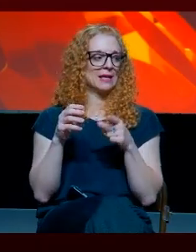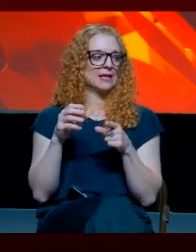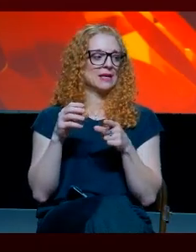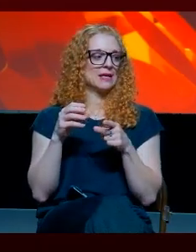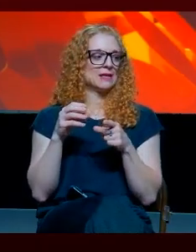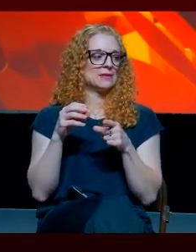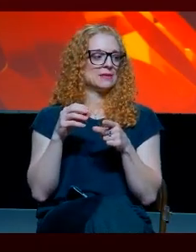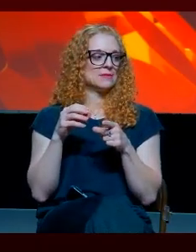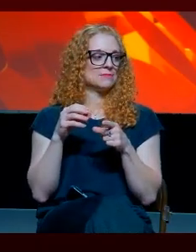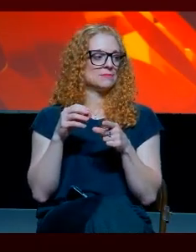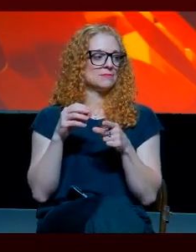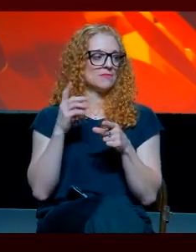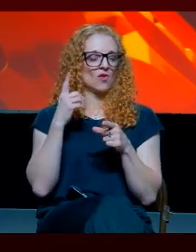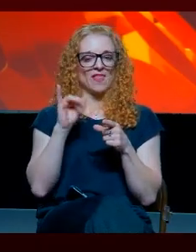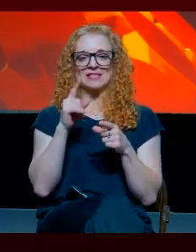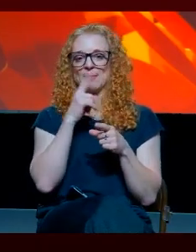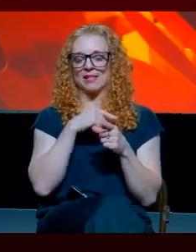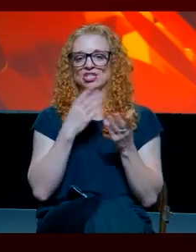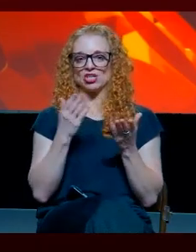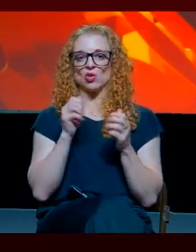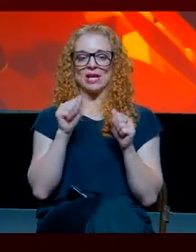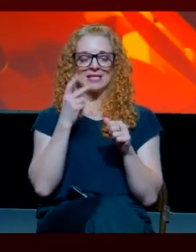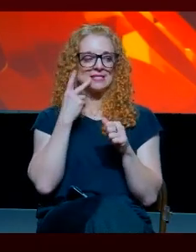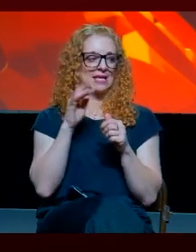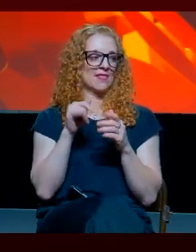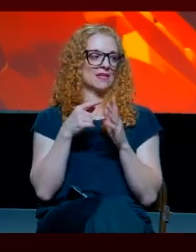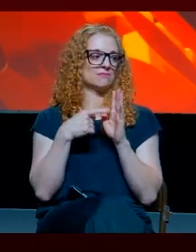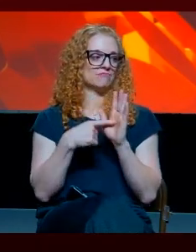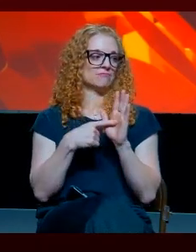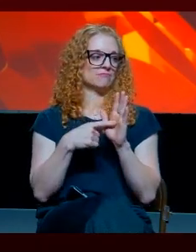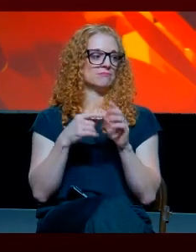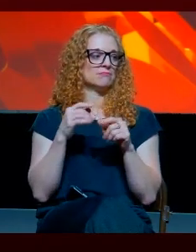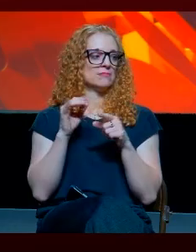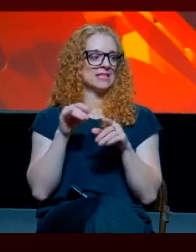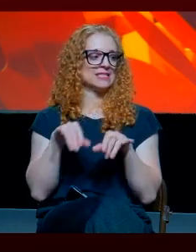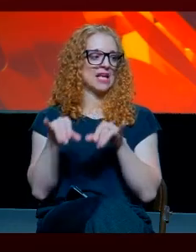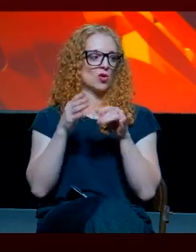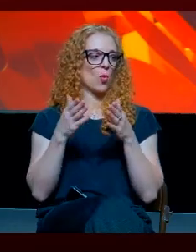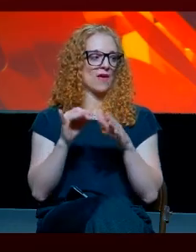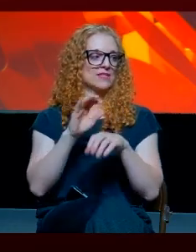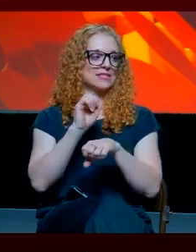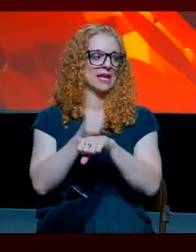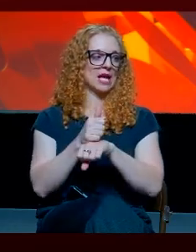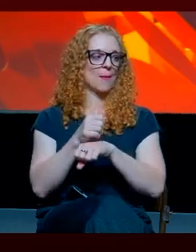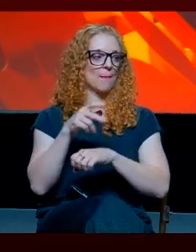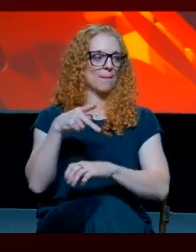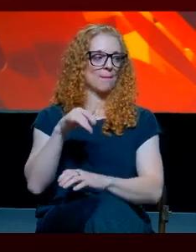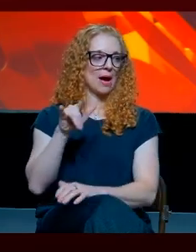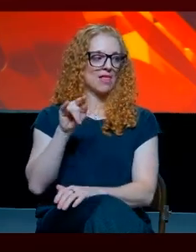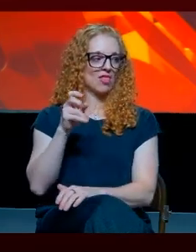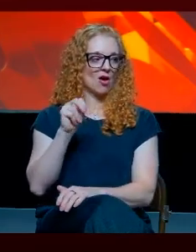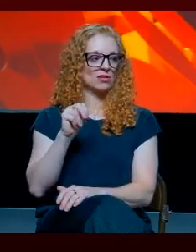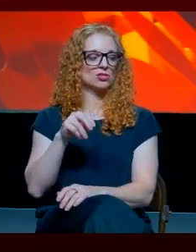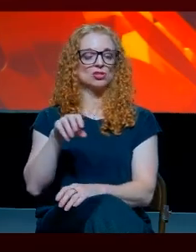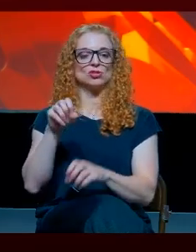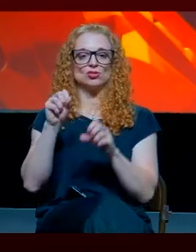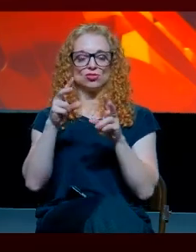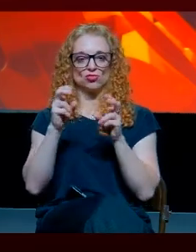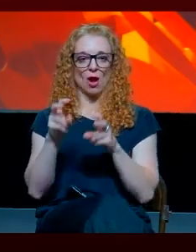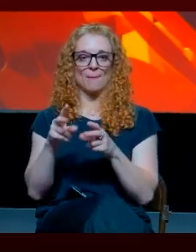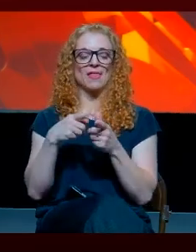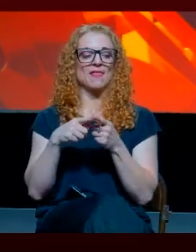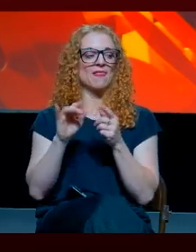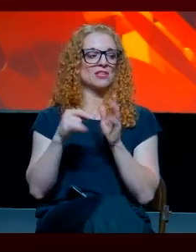this simulation here at the start, it showed standard way of setting up a Python job, and then it showed the